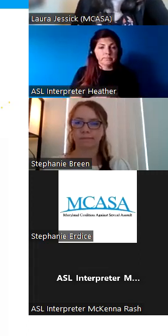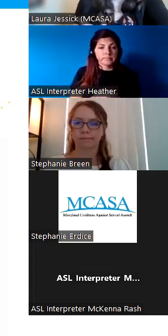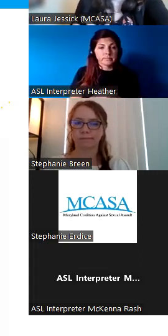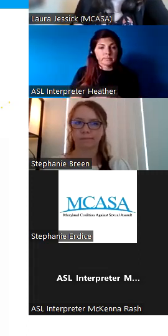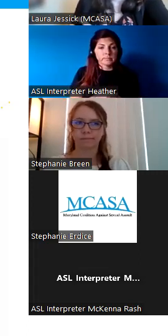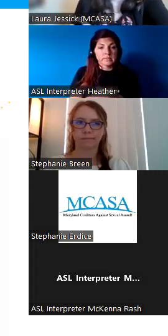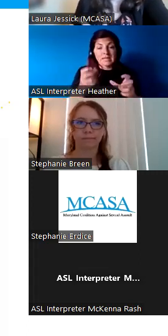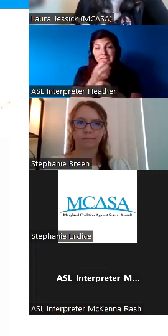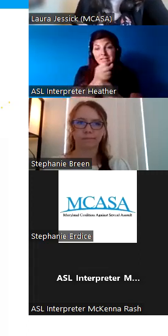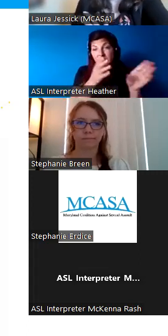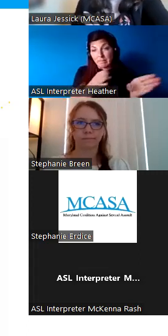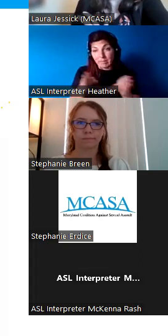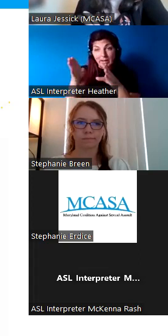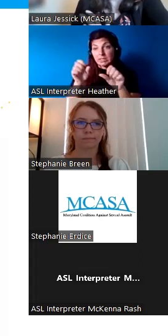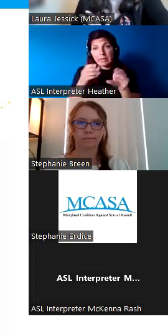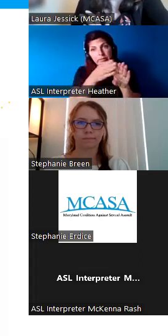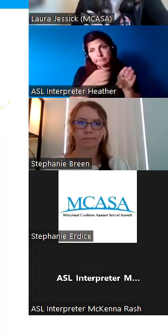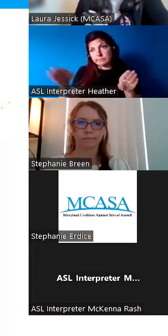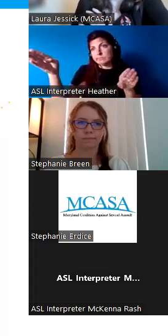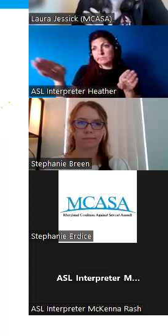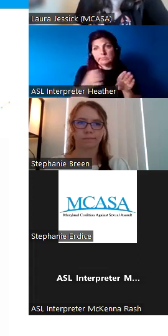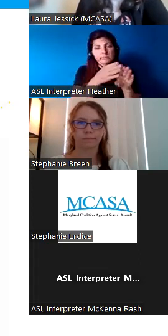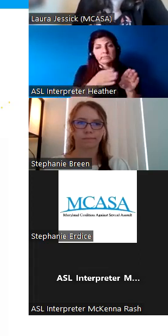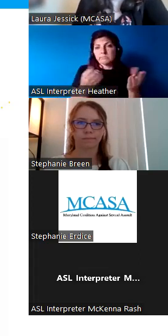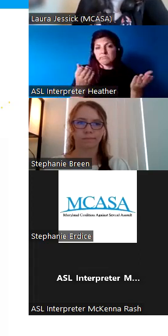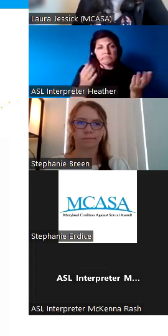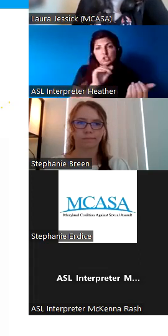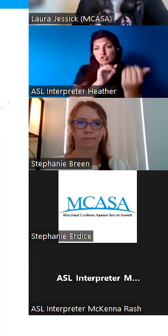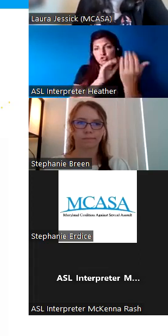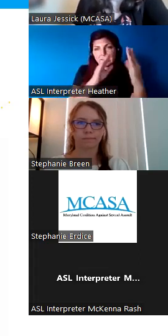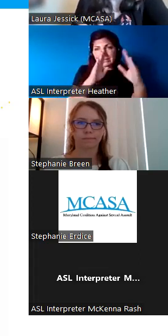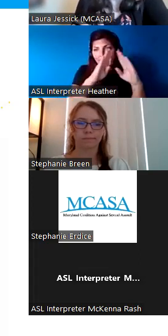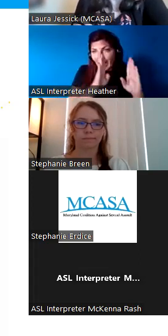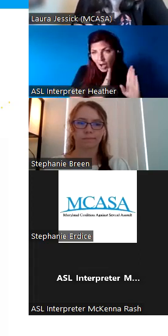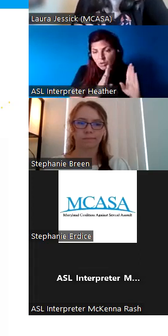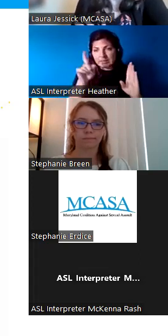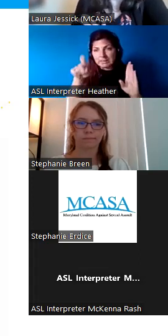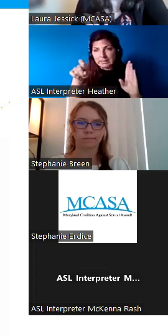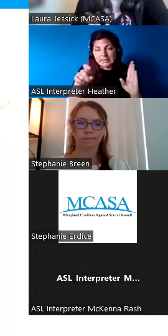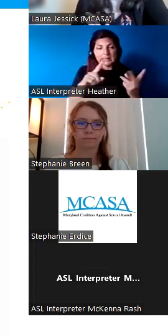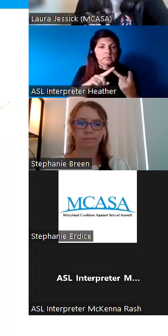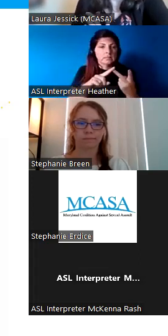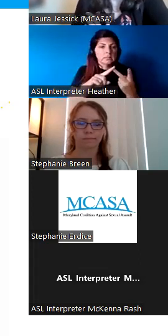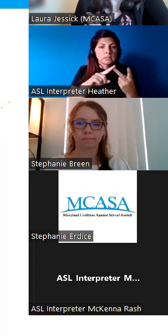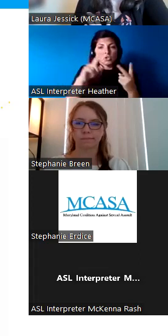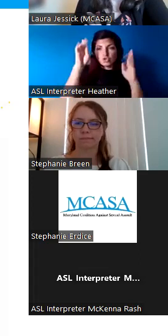Safety planning can be a broad range of things, ranging from addressing housing needs,